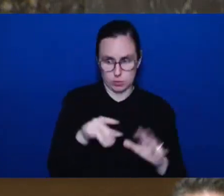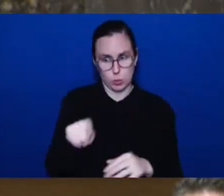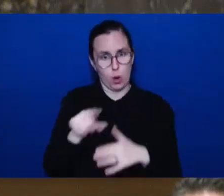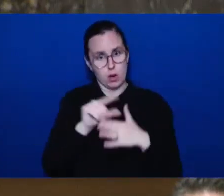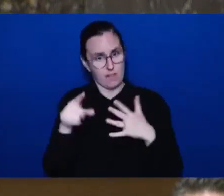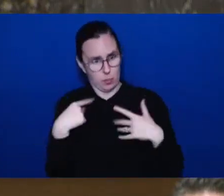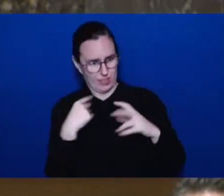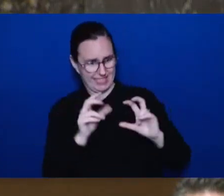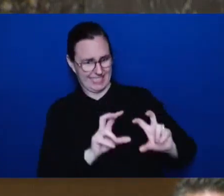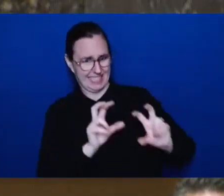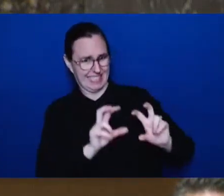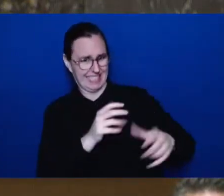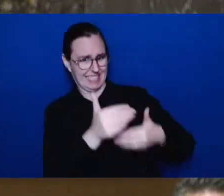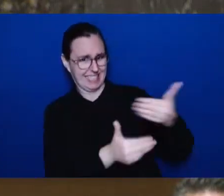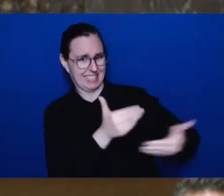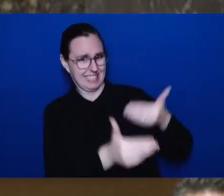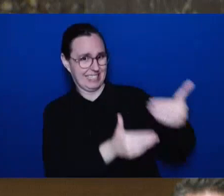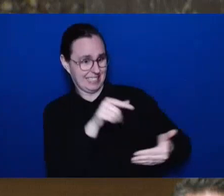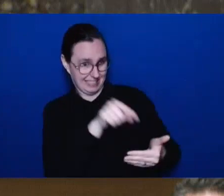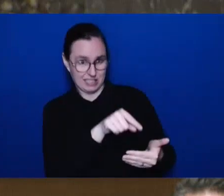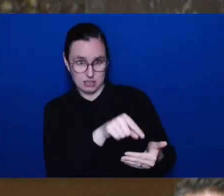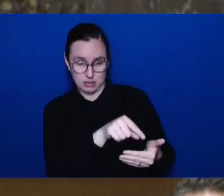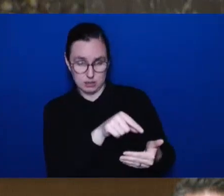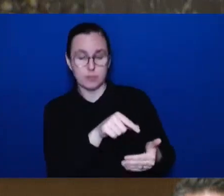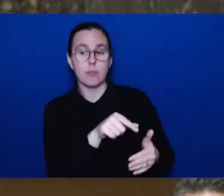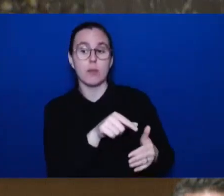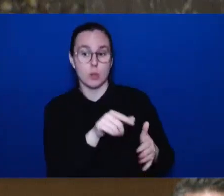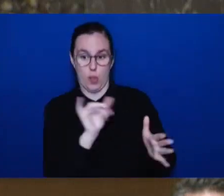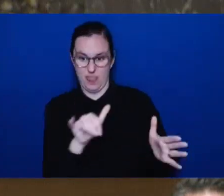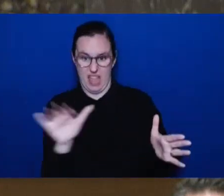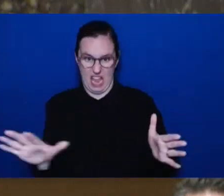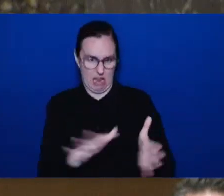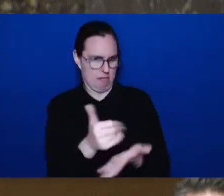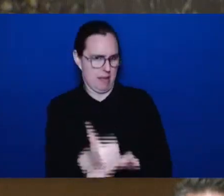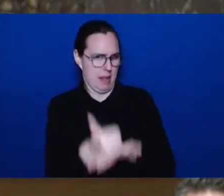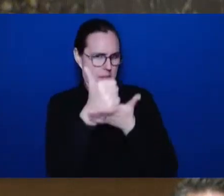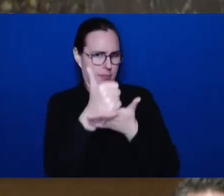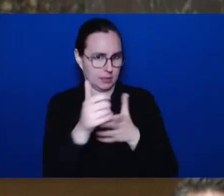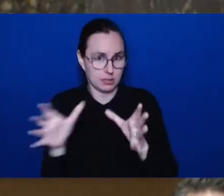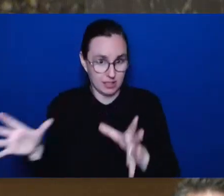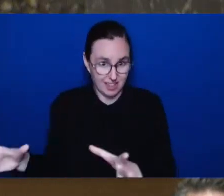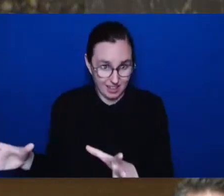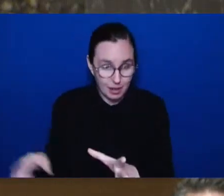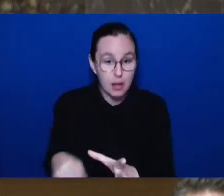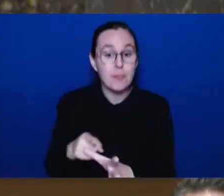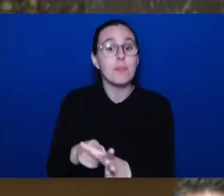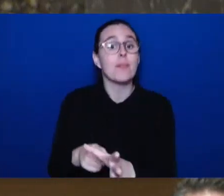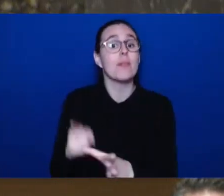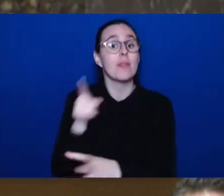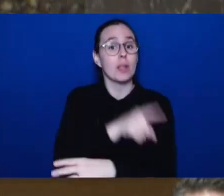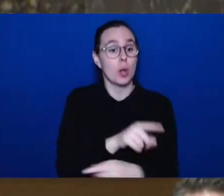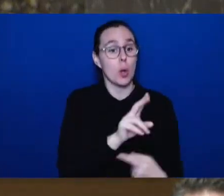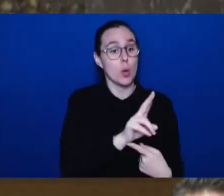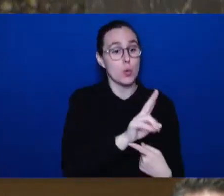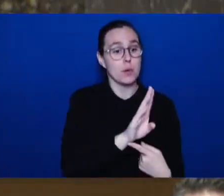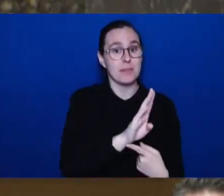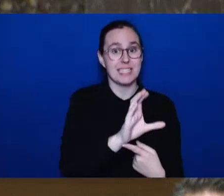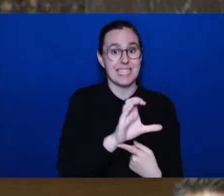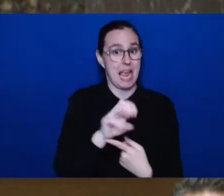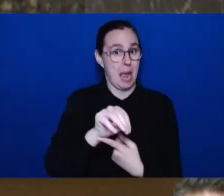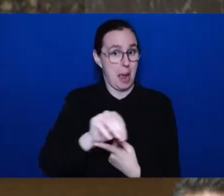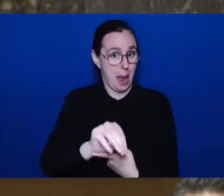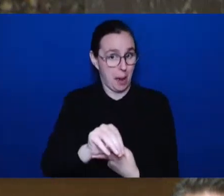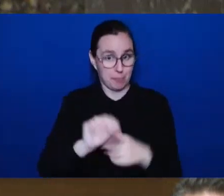this discussion that took place at the UBCM, there's great enthusiasm for expanding those programs, and